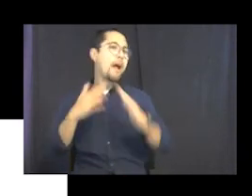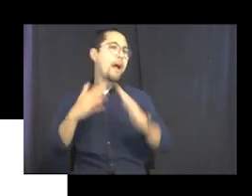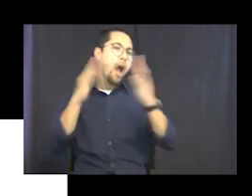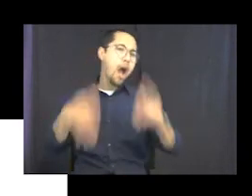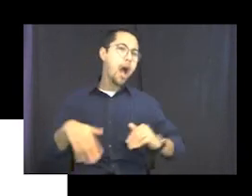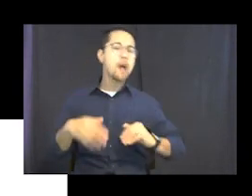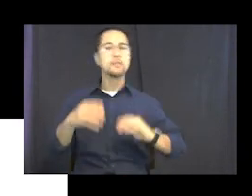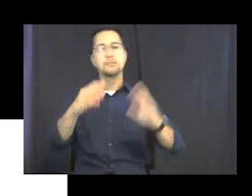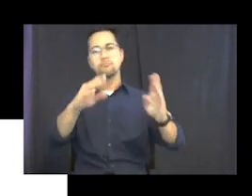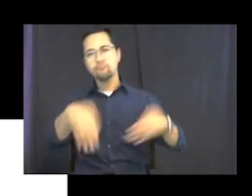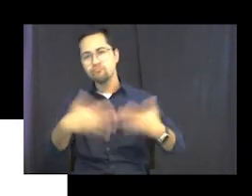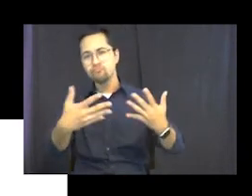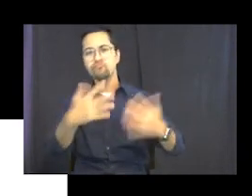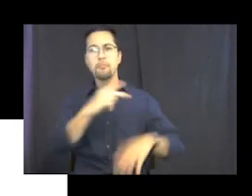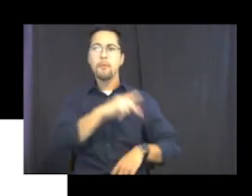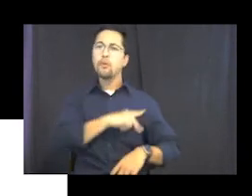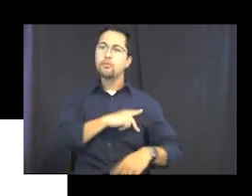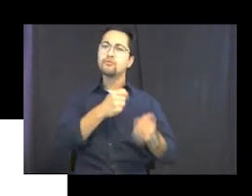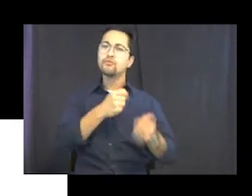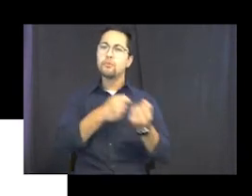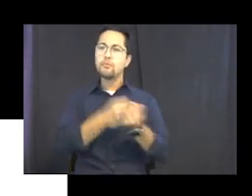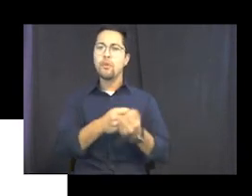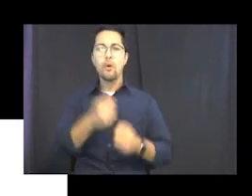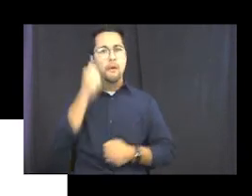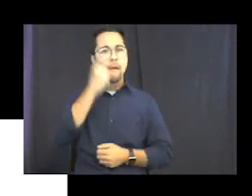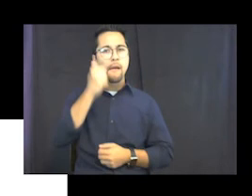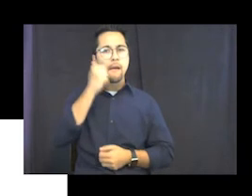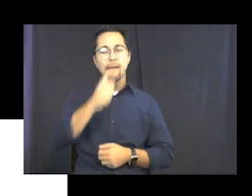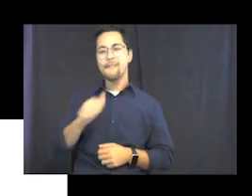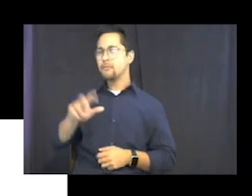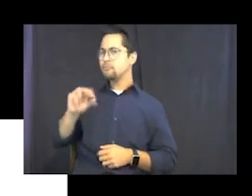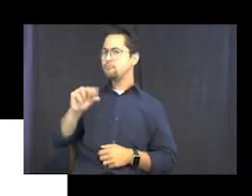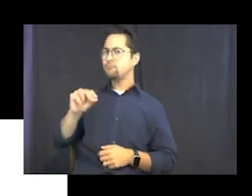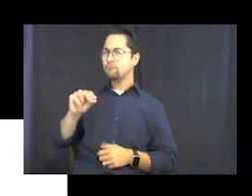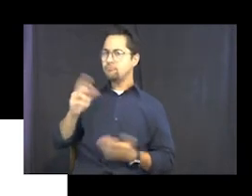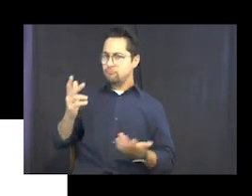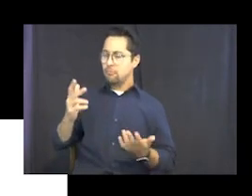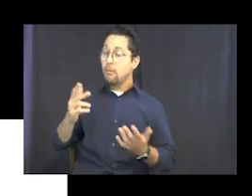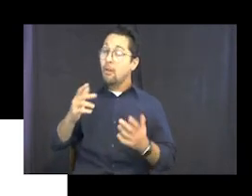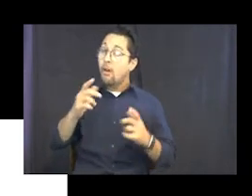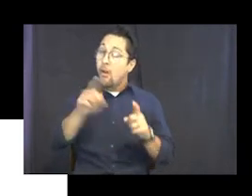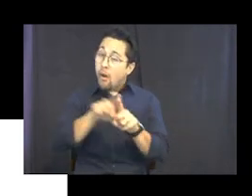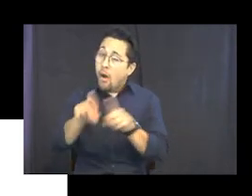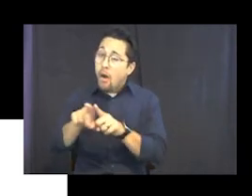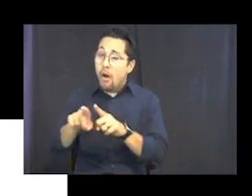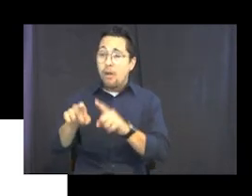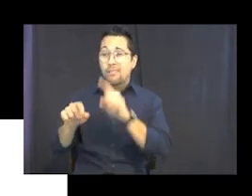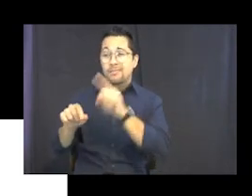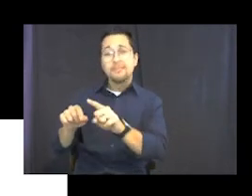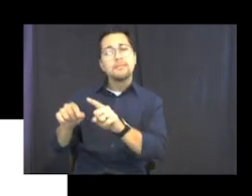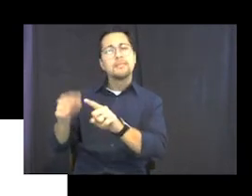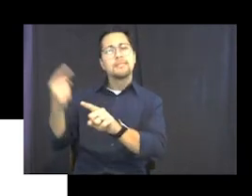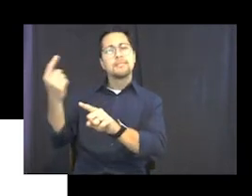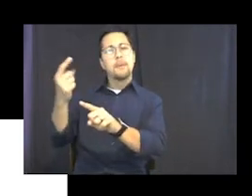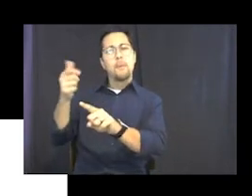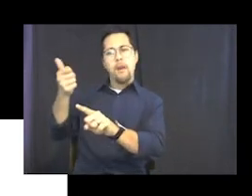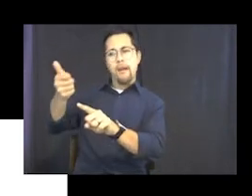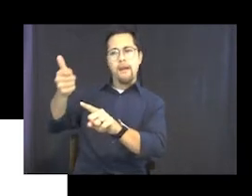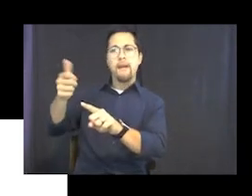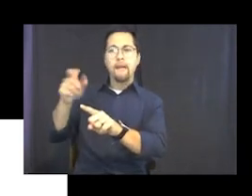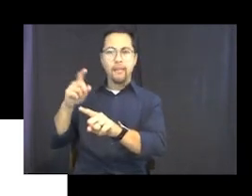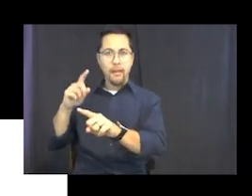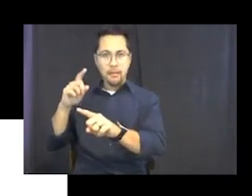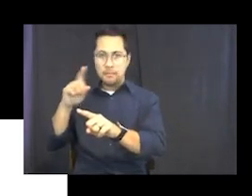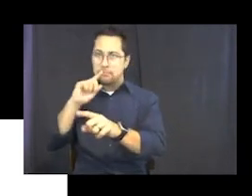and providing personal supports to me on a daily basis, but it's somebody who